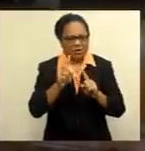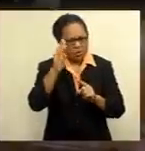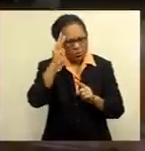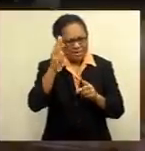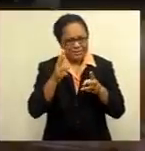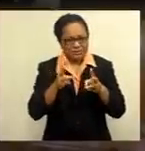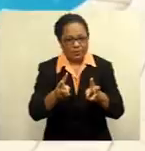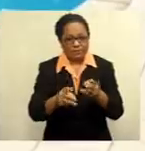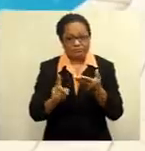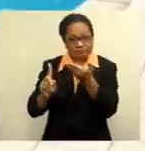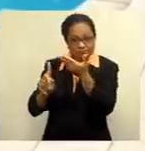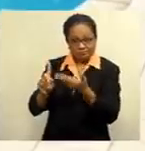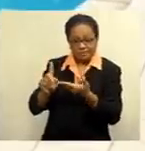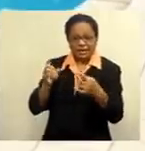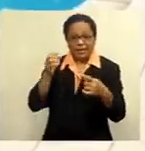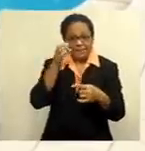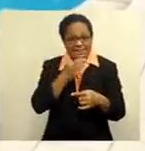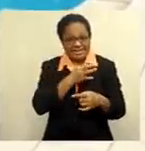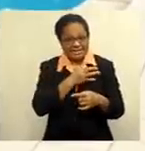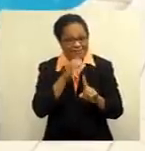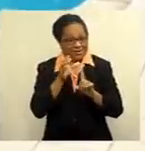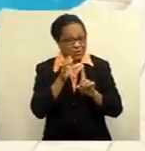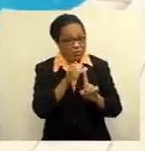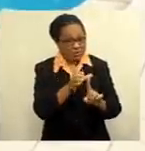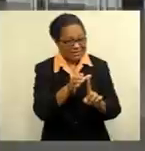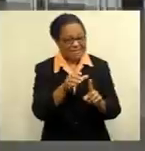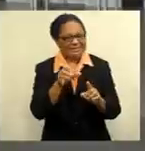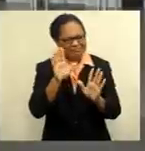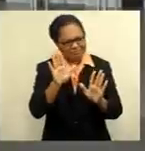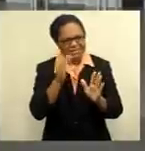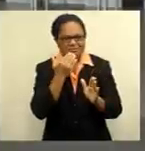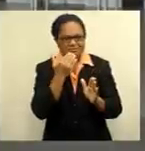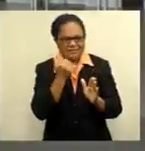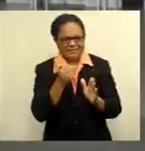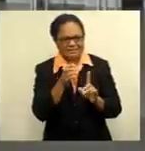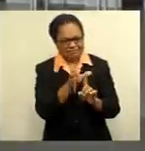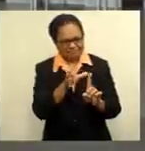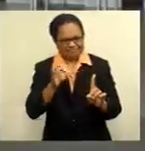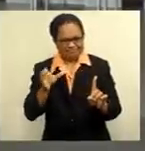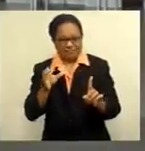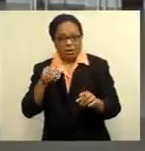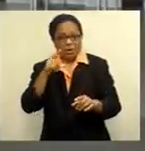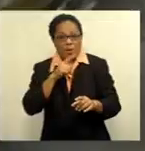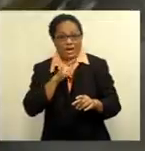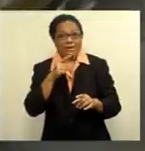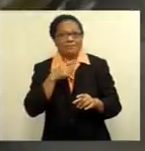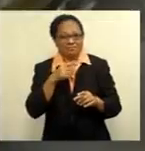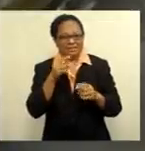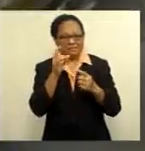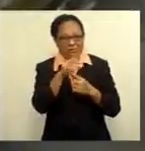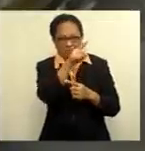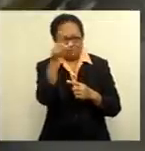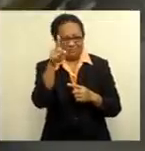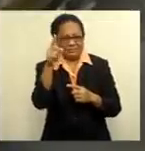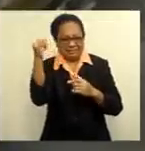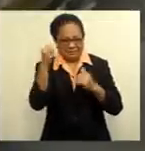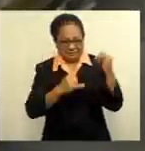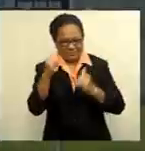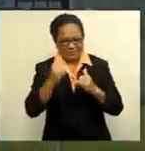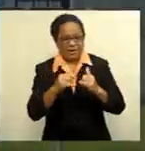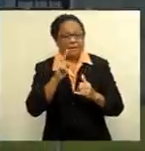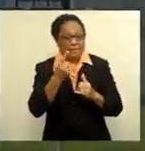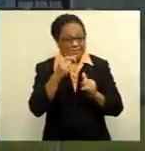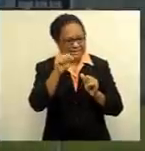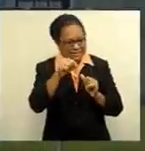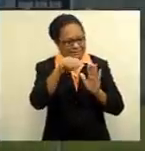that the mandatory quarantine will need to be eased out if we are to have tourists. However, there still may be strict protocols in